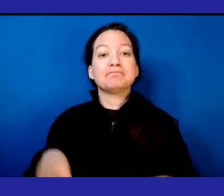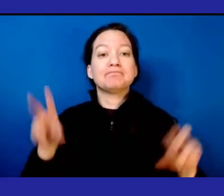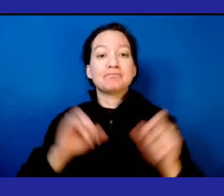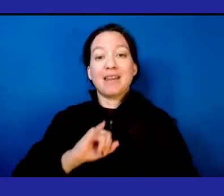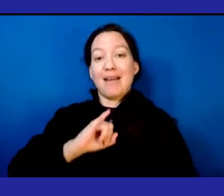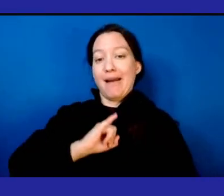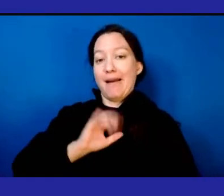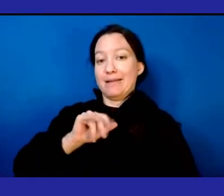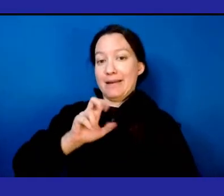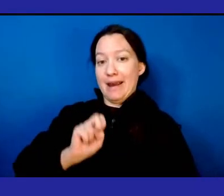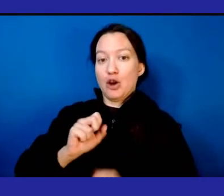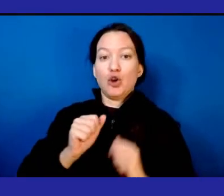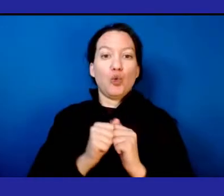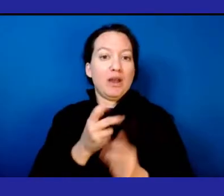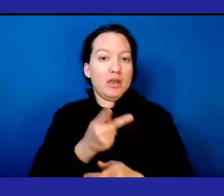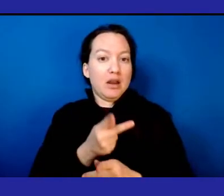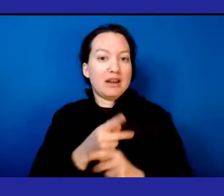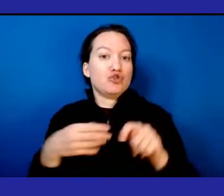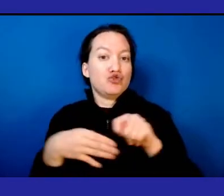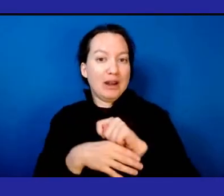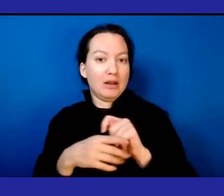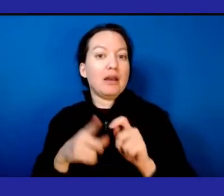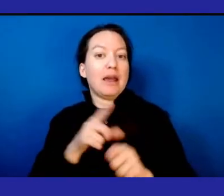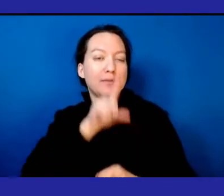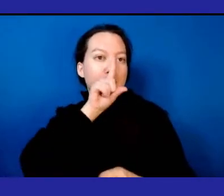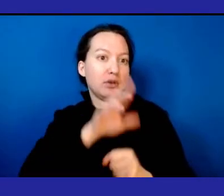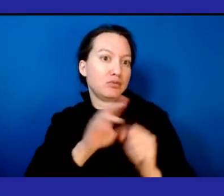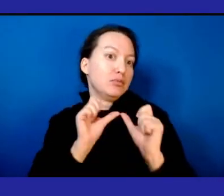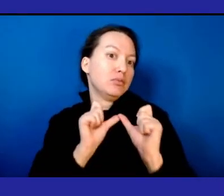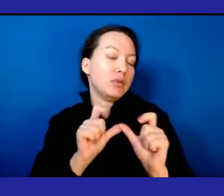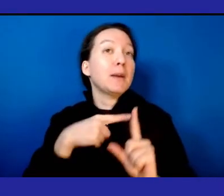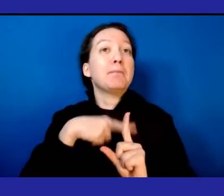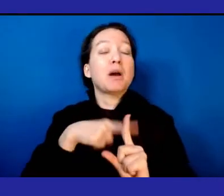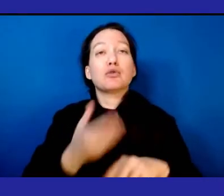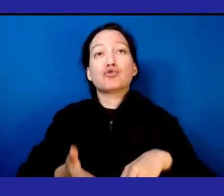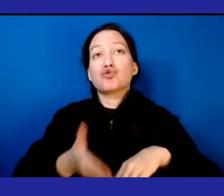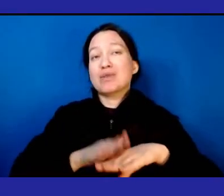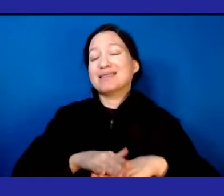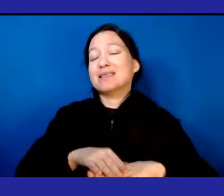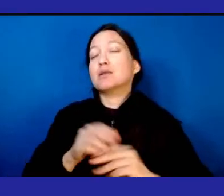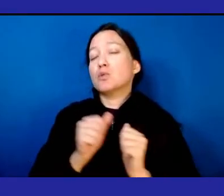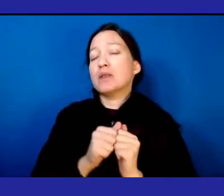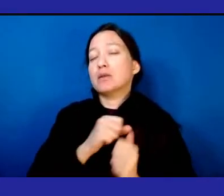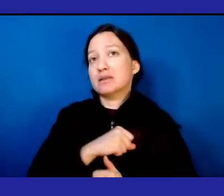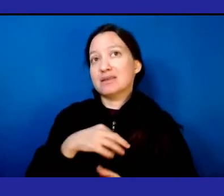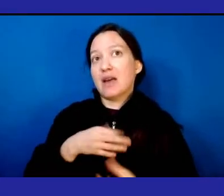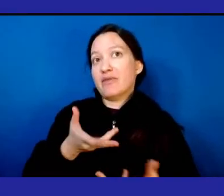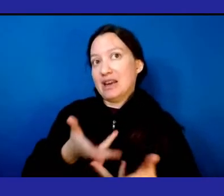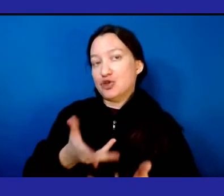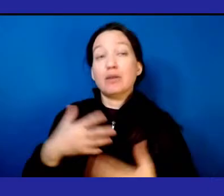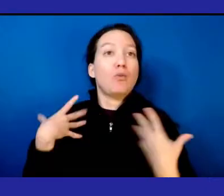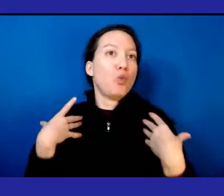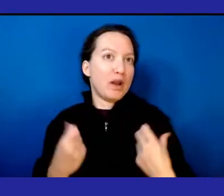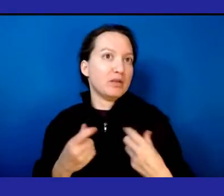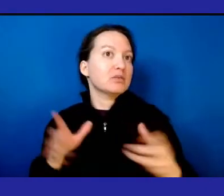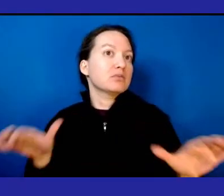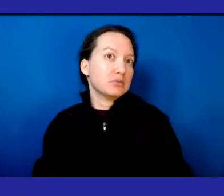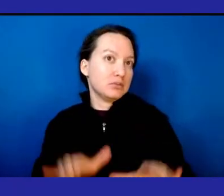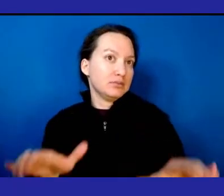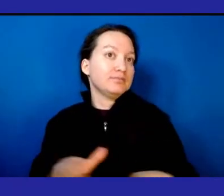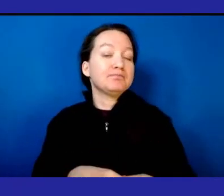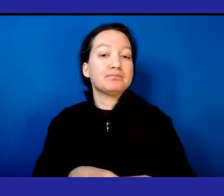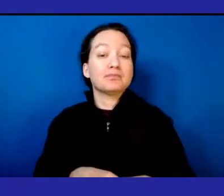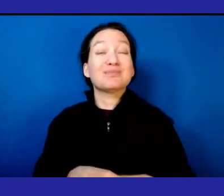and pledges are ongoing, as well as an increase in staff engagement and wellness activities. Delay